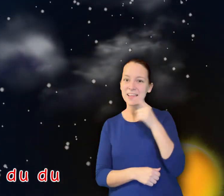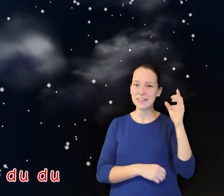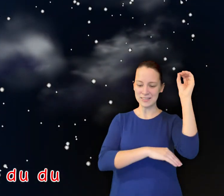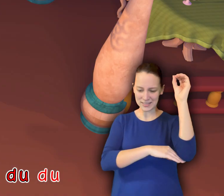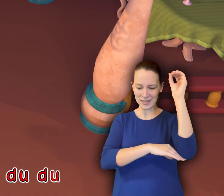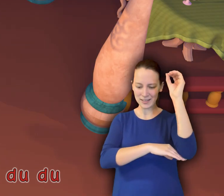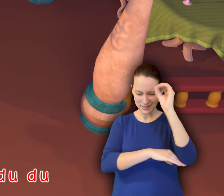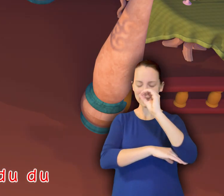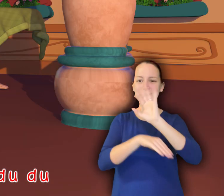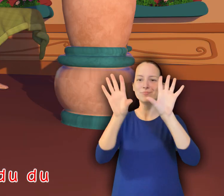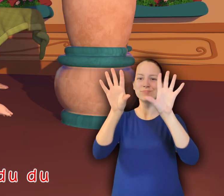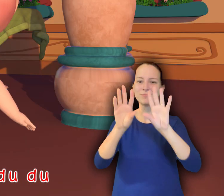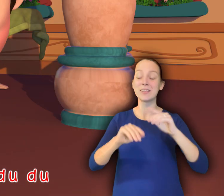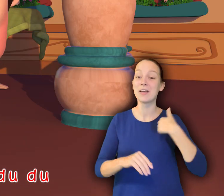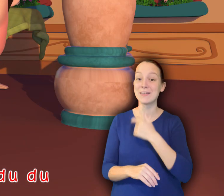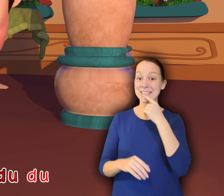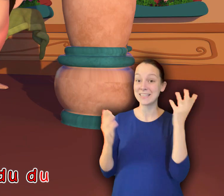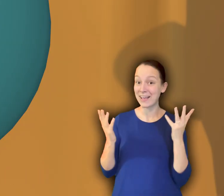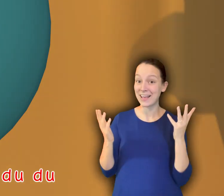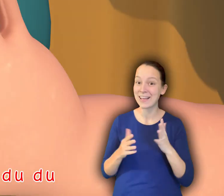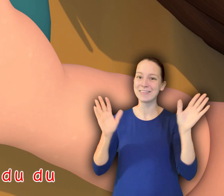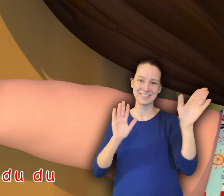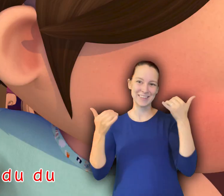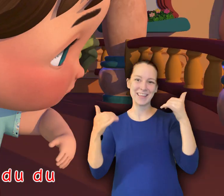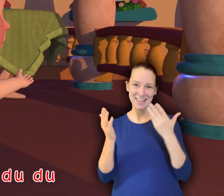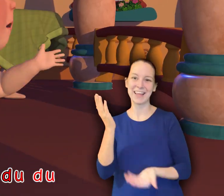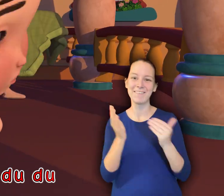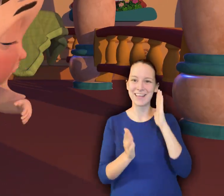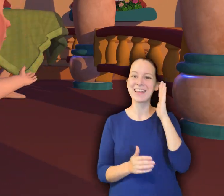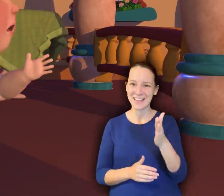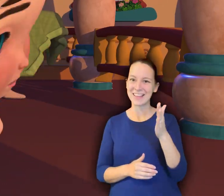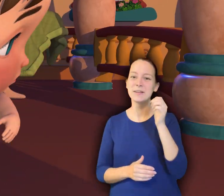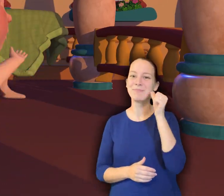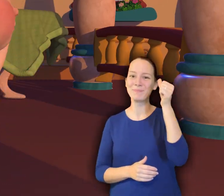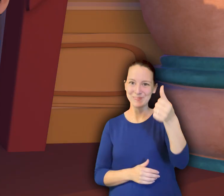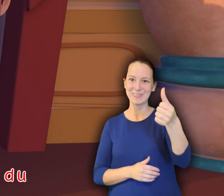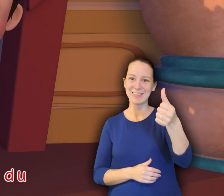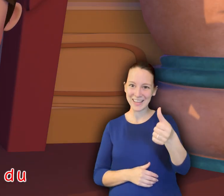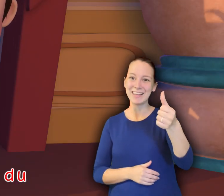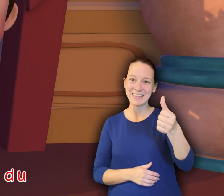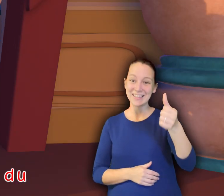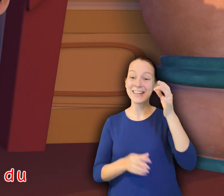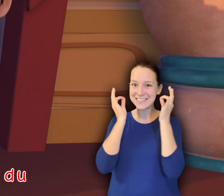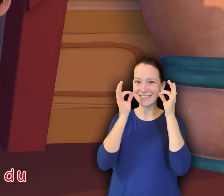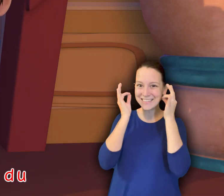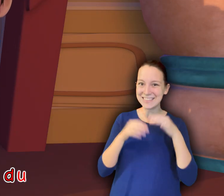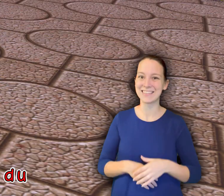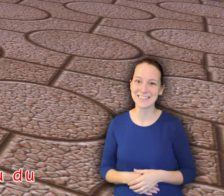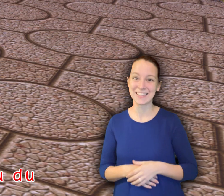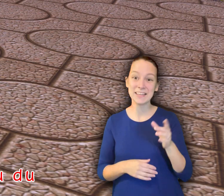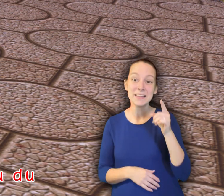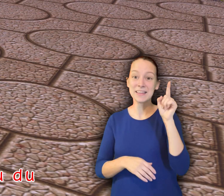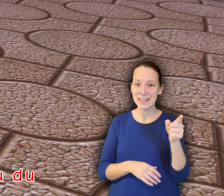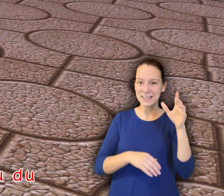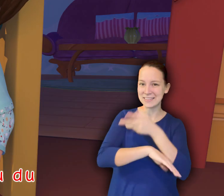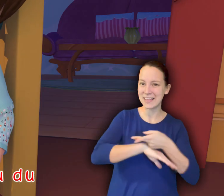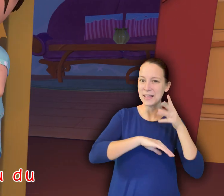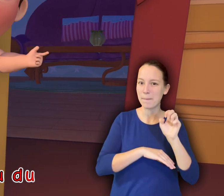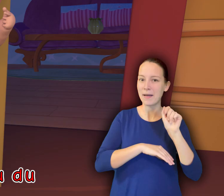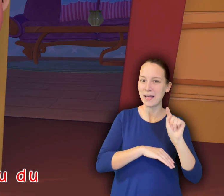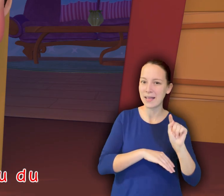bow the sun set away and so we say we'll play again another other day kitty